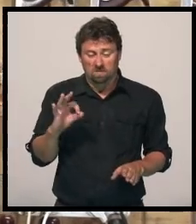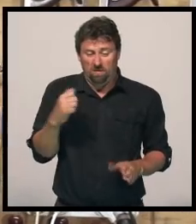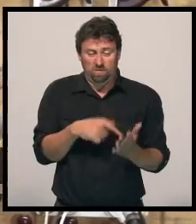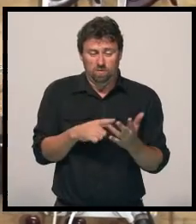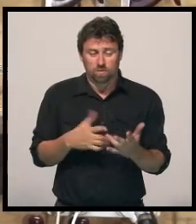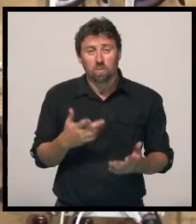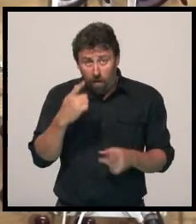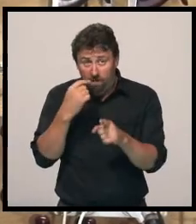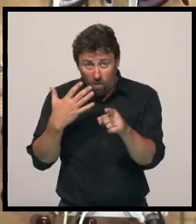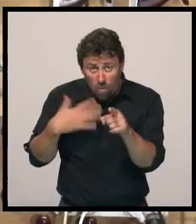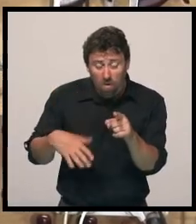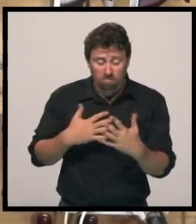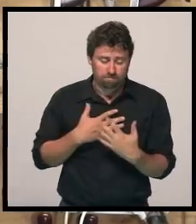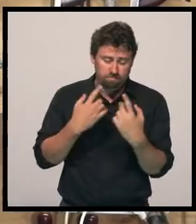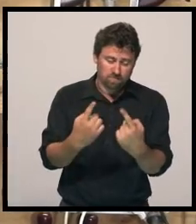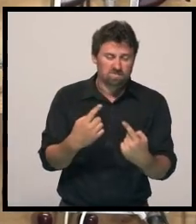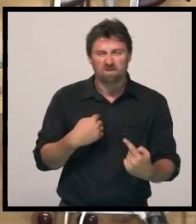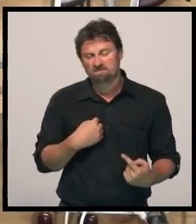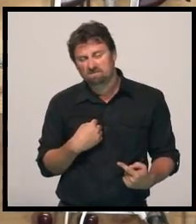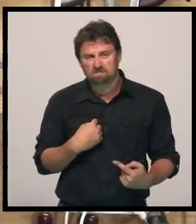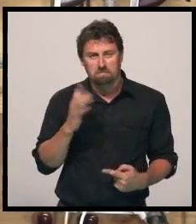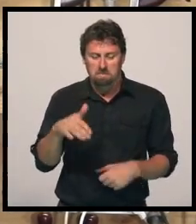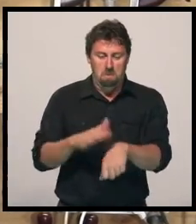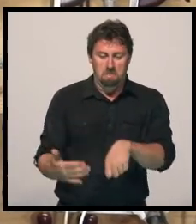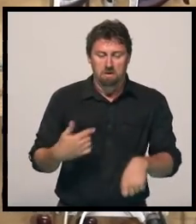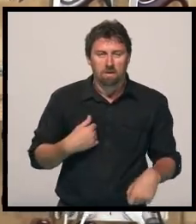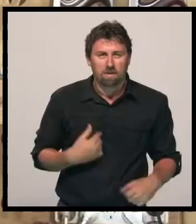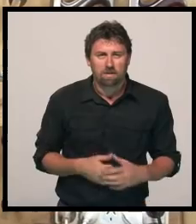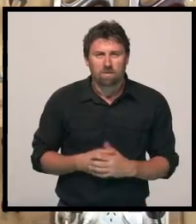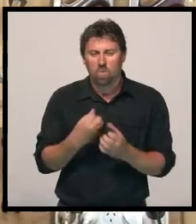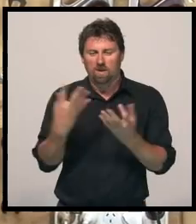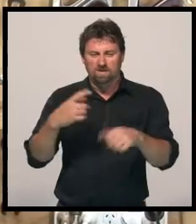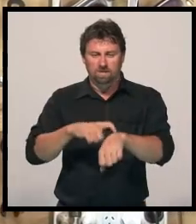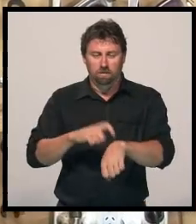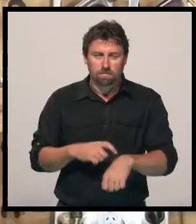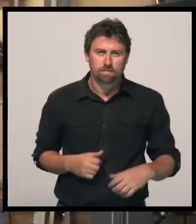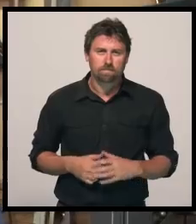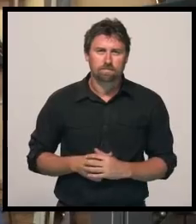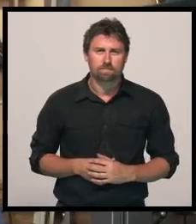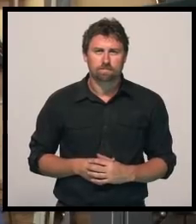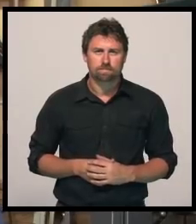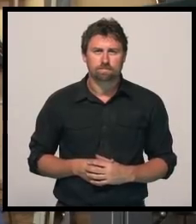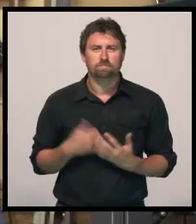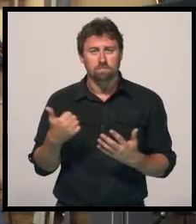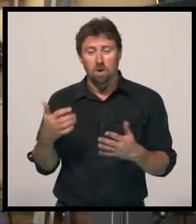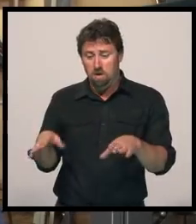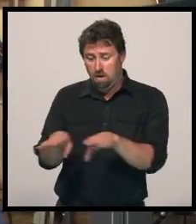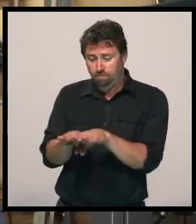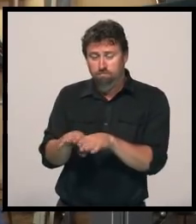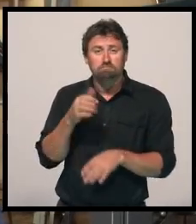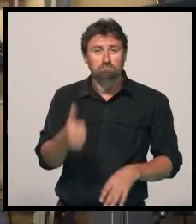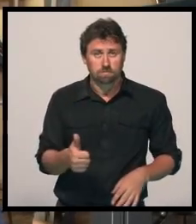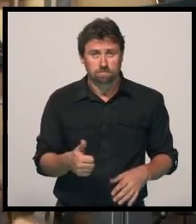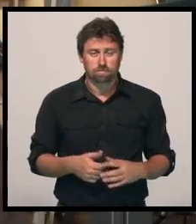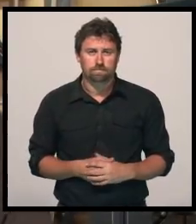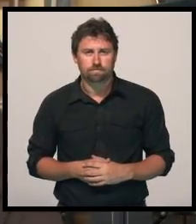it's not necessary. You can if you want, but really it's just a waste of time. Okay. That'll do